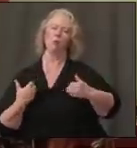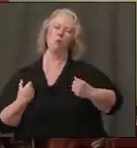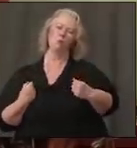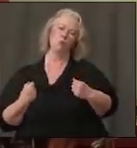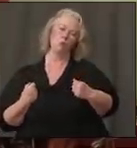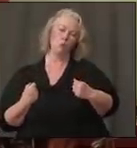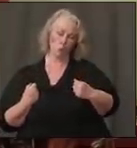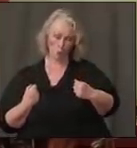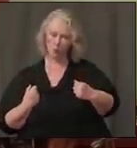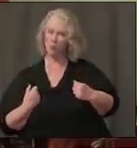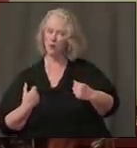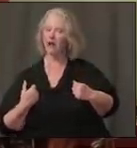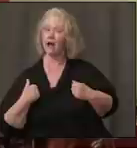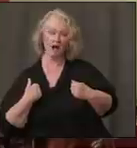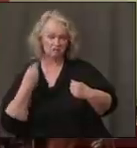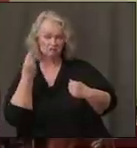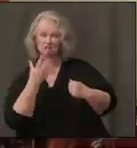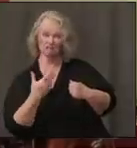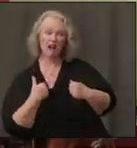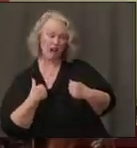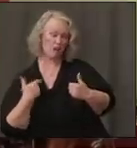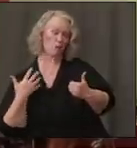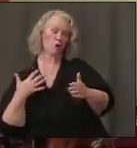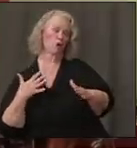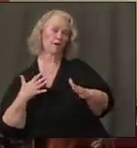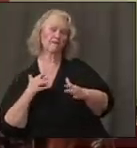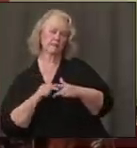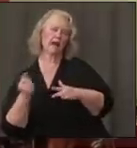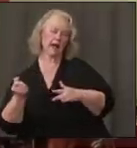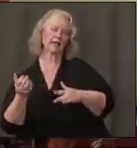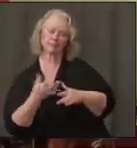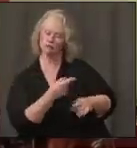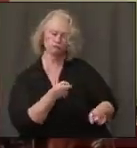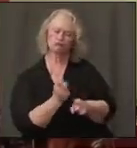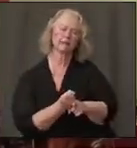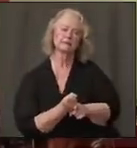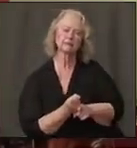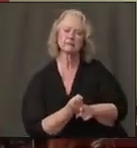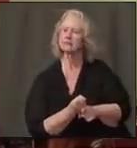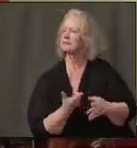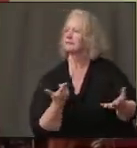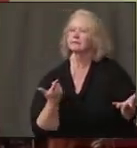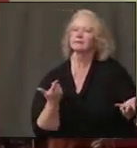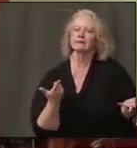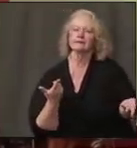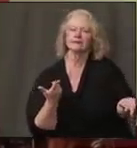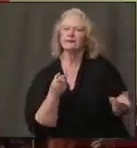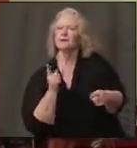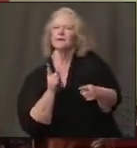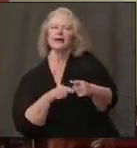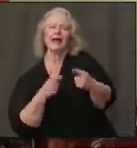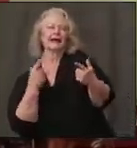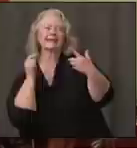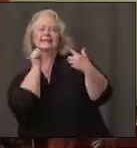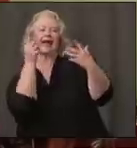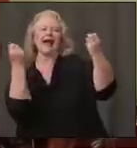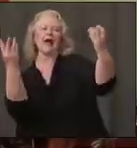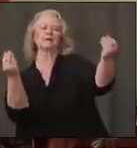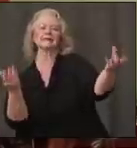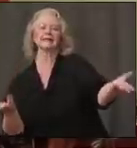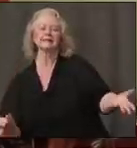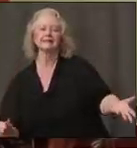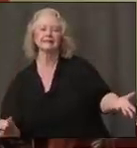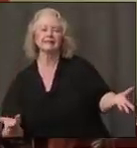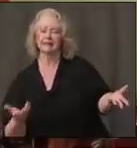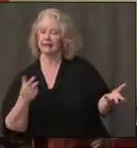personally, very nervous about casinos for exactly that reason. You can't go outside, as Dr. Gottlieb recommended. You have a high concentration